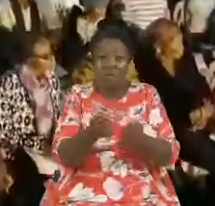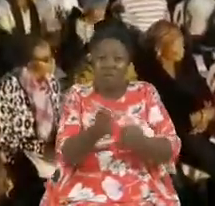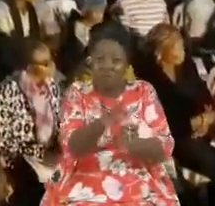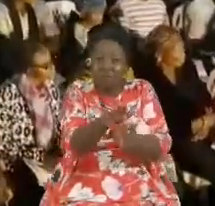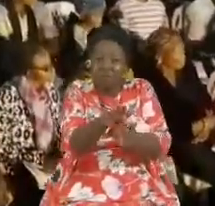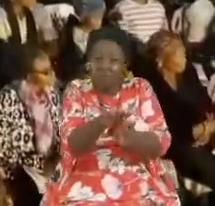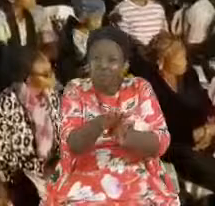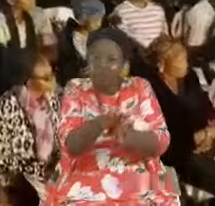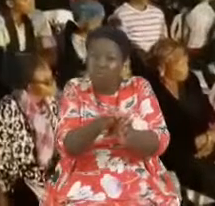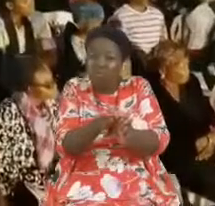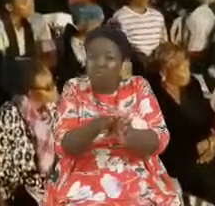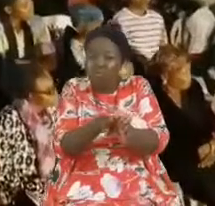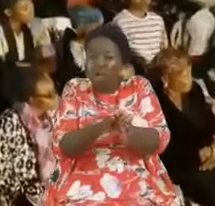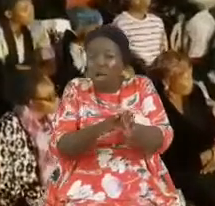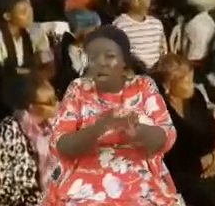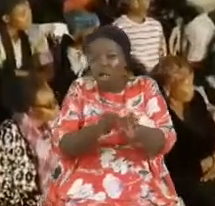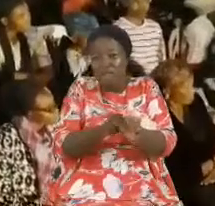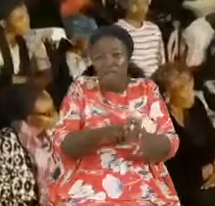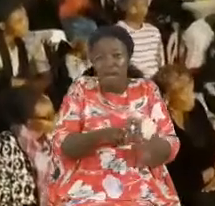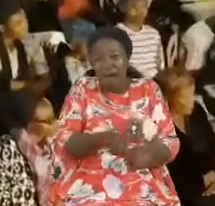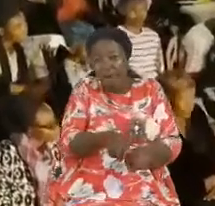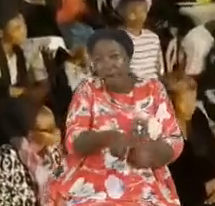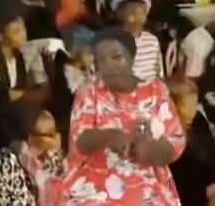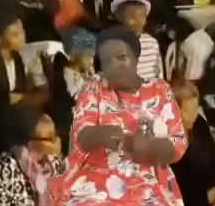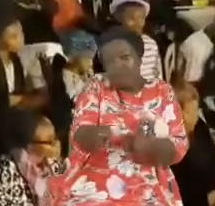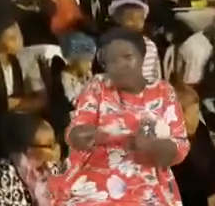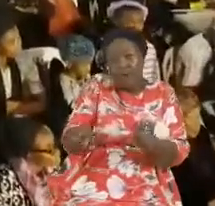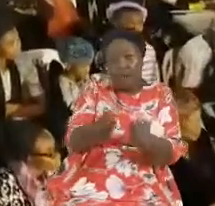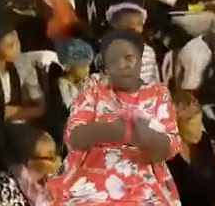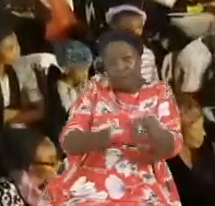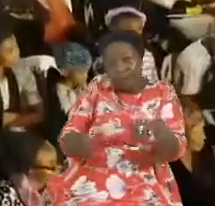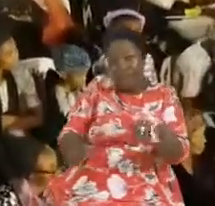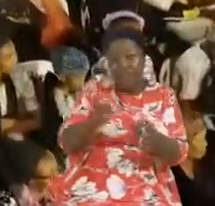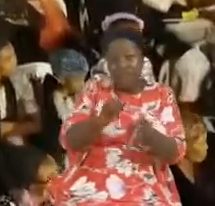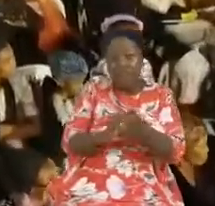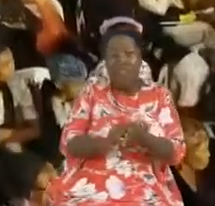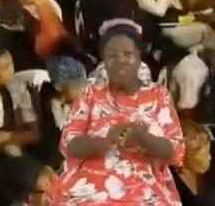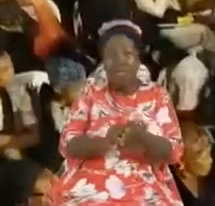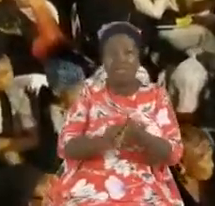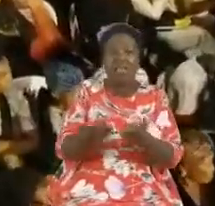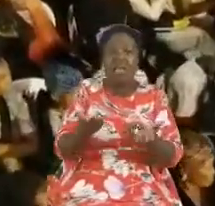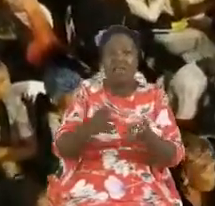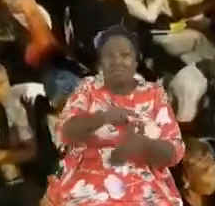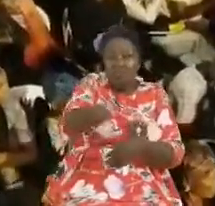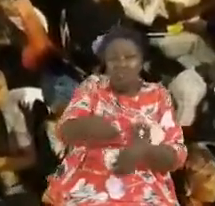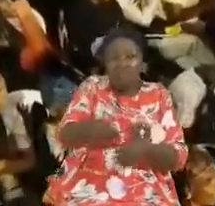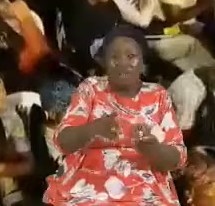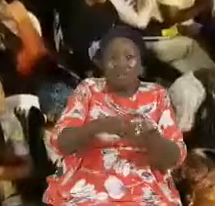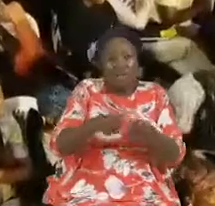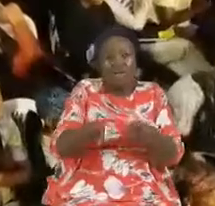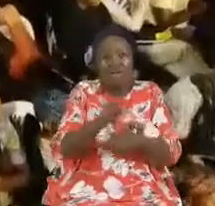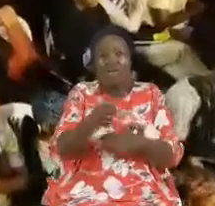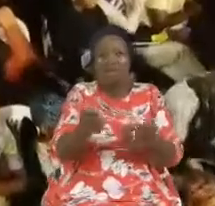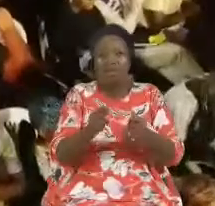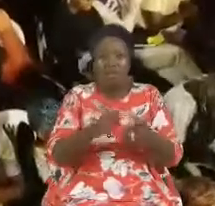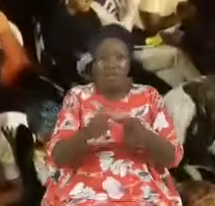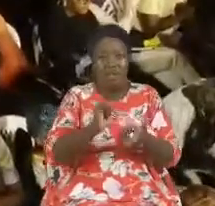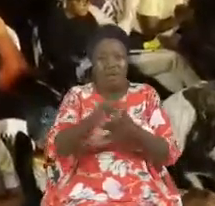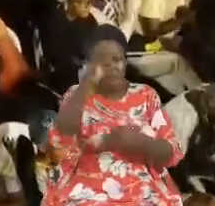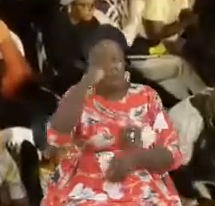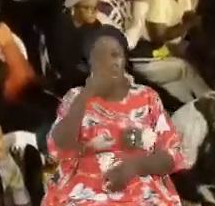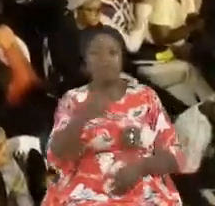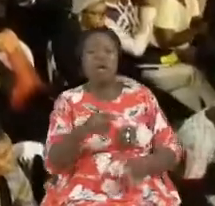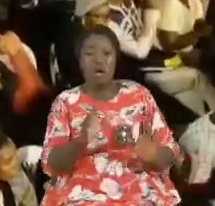keep away from that ditch as far as possible. As I'm driving, the